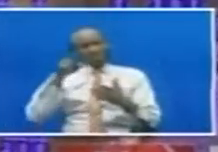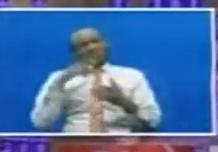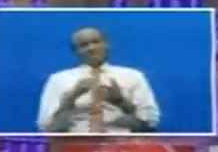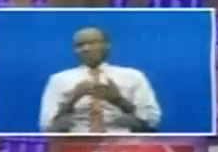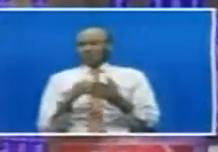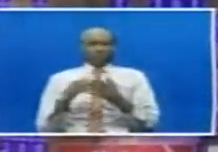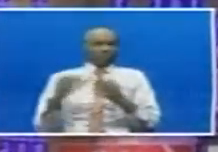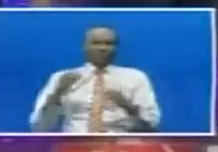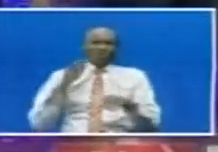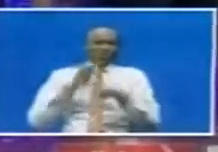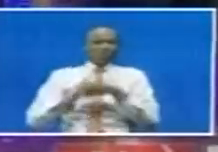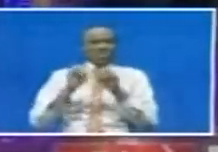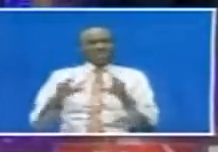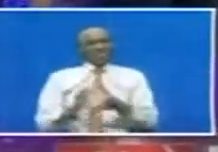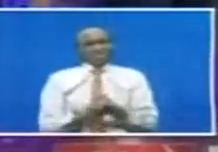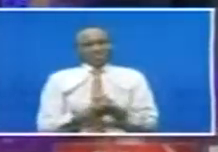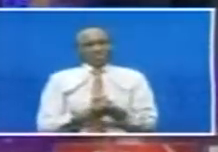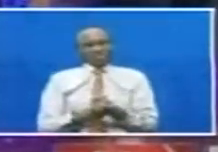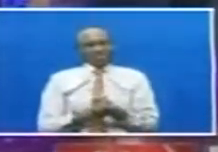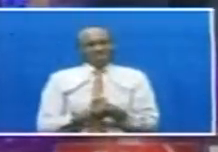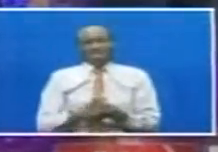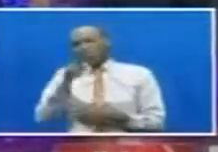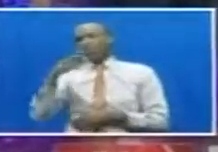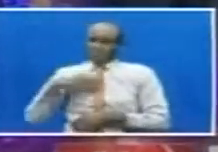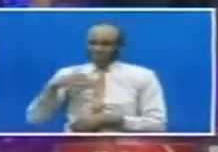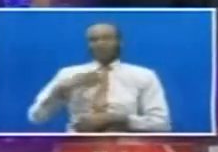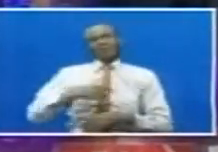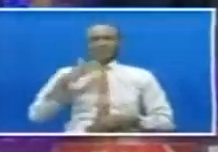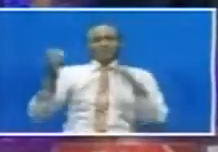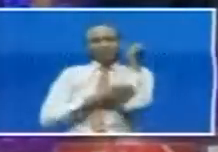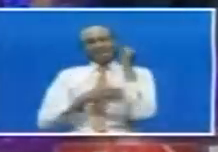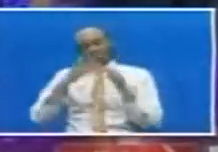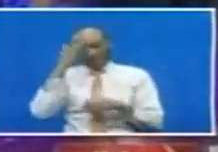underwhelming. Oh, you know, you people are such sour grapes because you didn't get appointments.